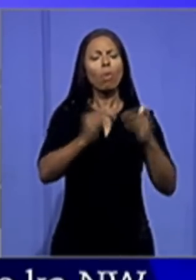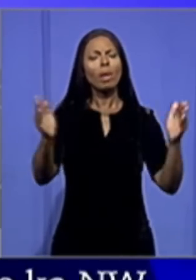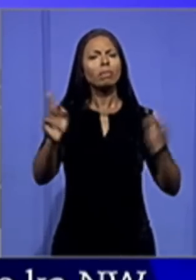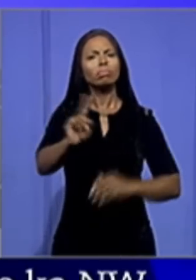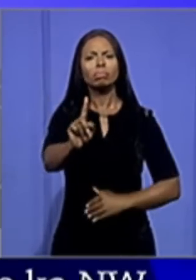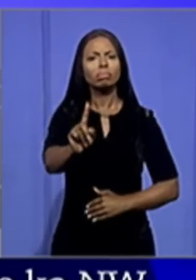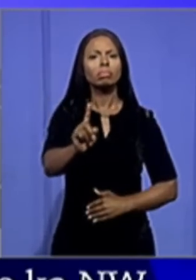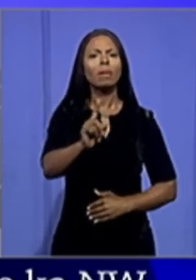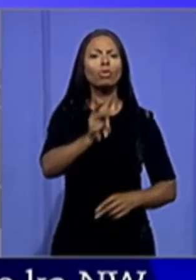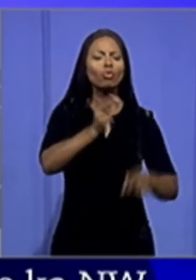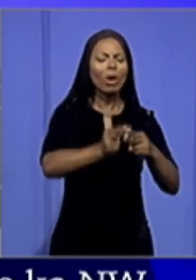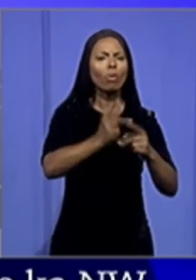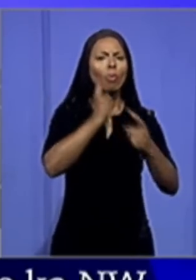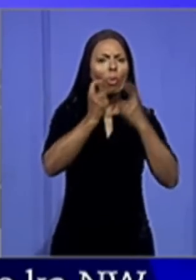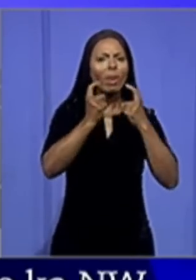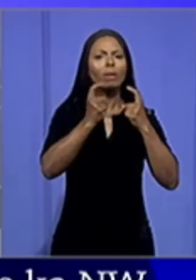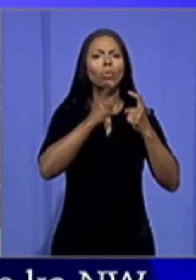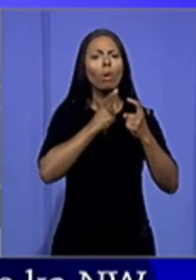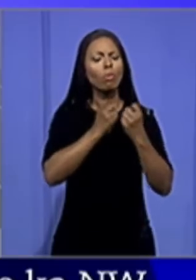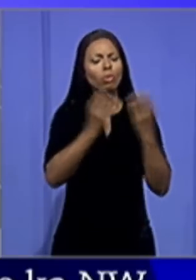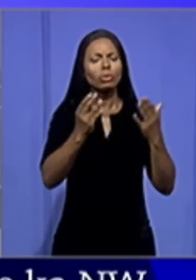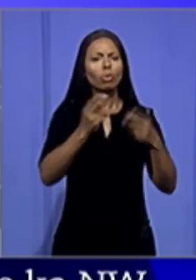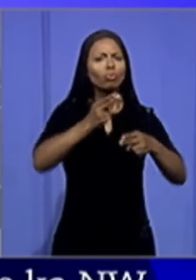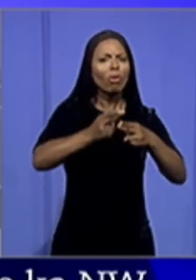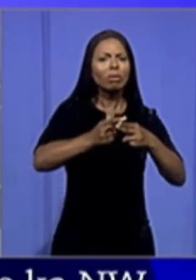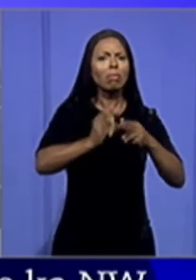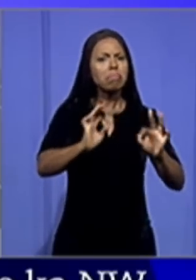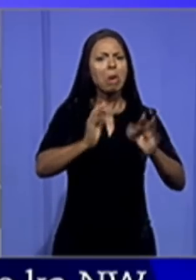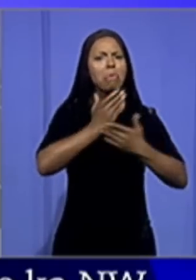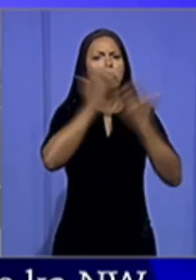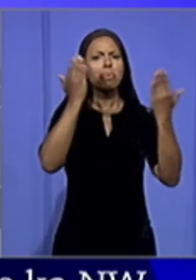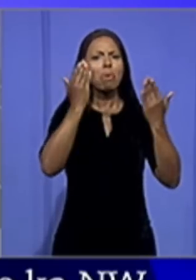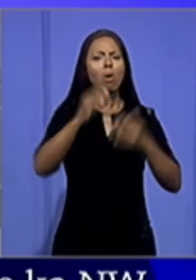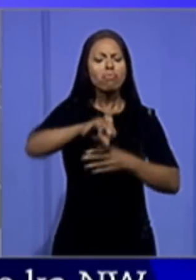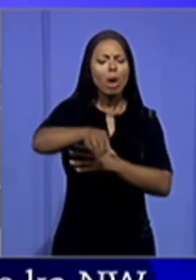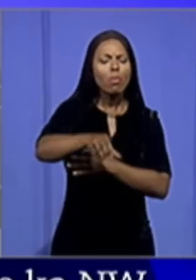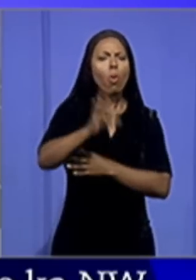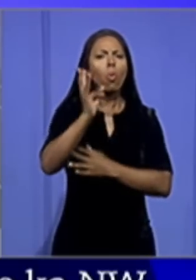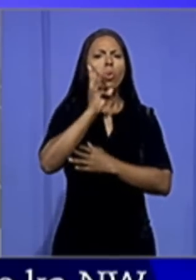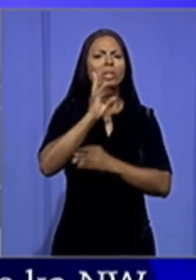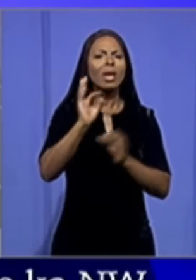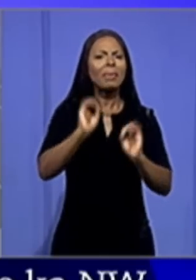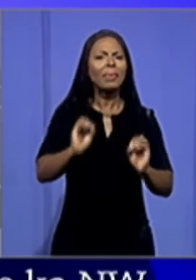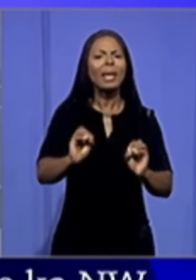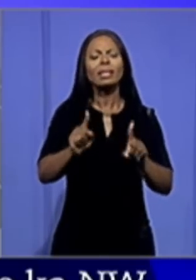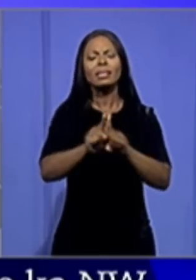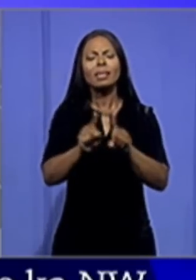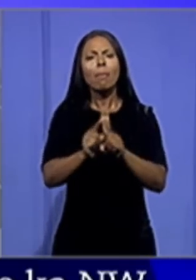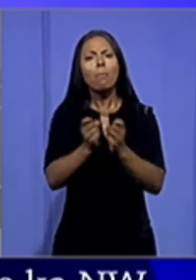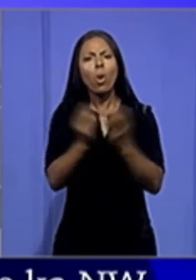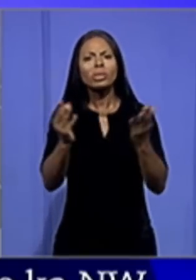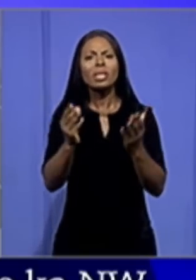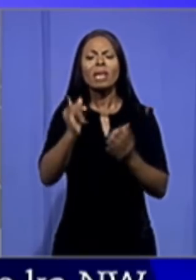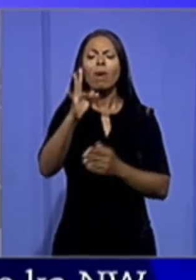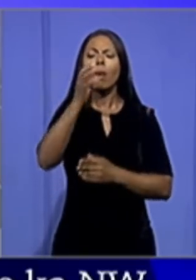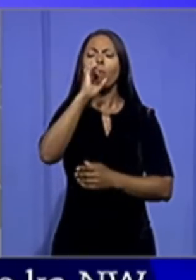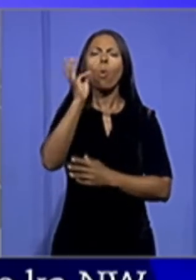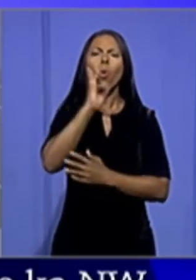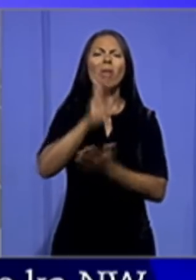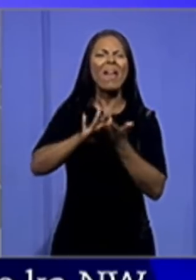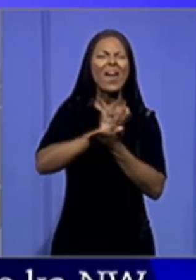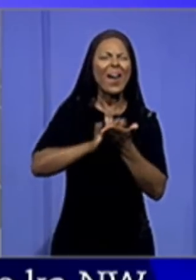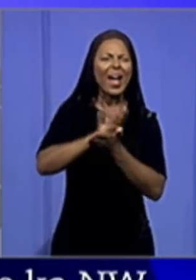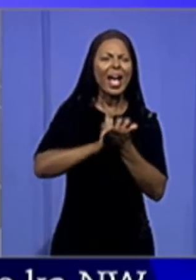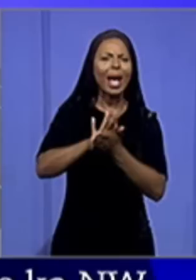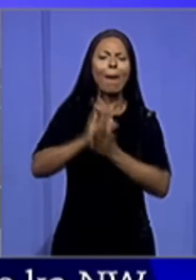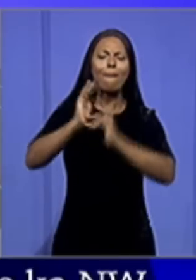tša boithomelo tšeo di sa hlwekwago tša tšhomišo ya metse le metse ao a tšhilafetšego a go nwewa le moago wa